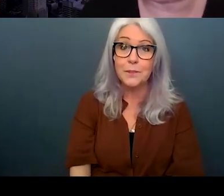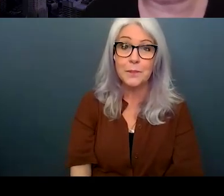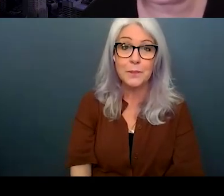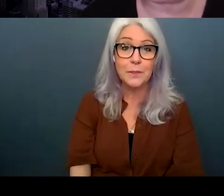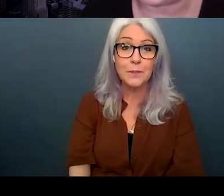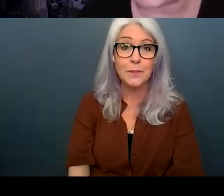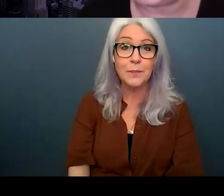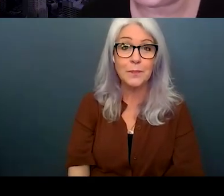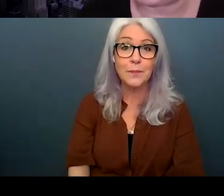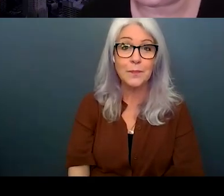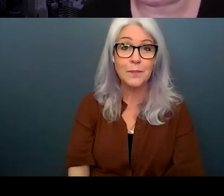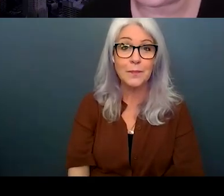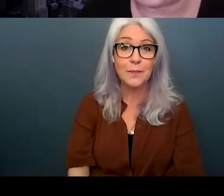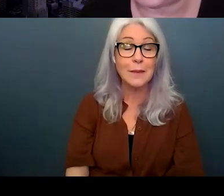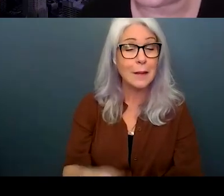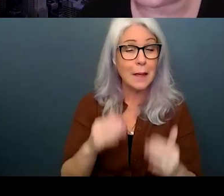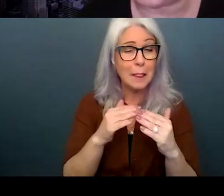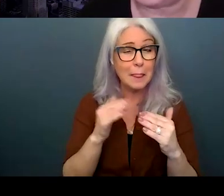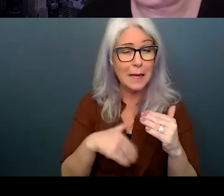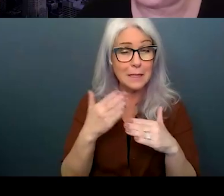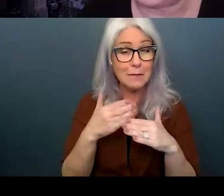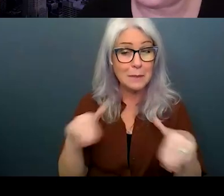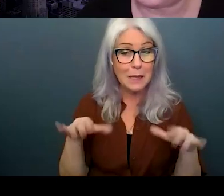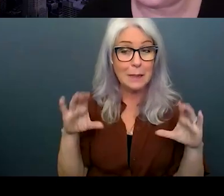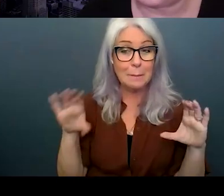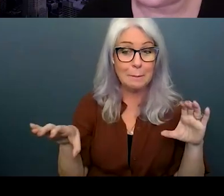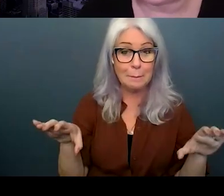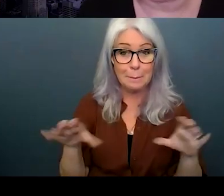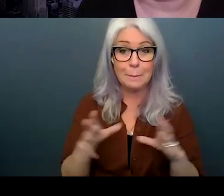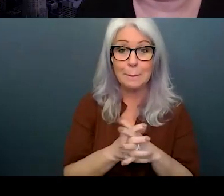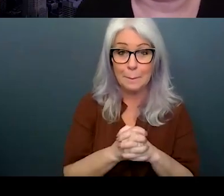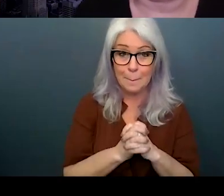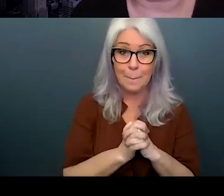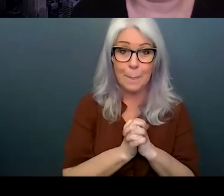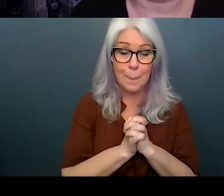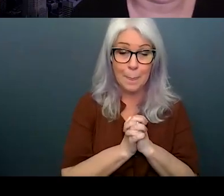We have much less of a split here.